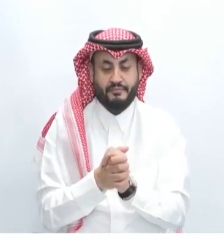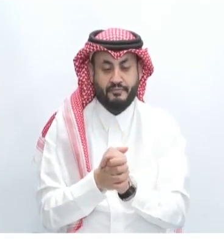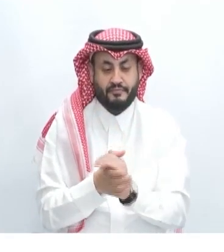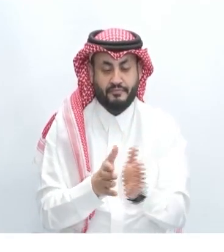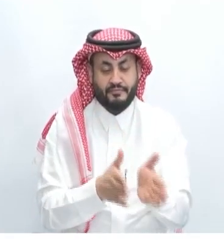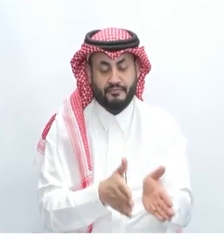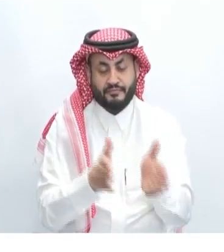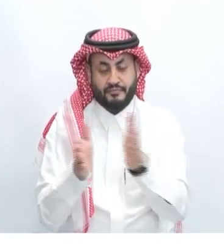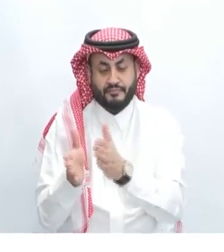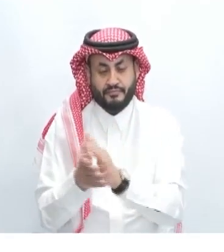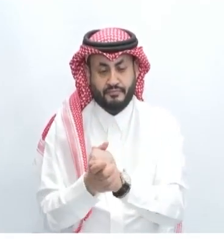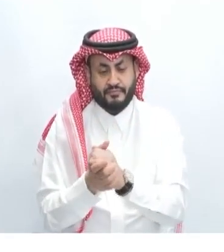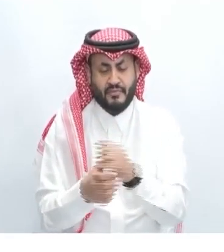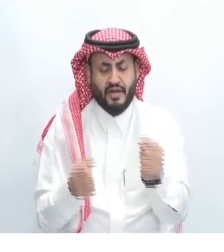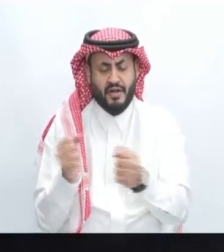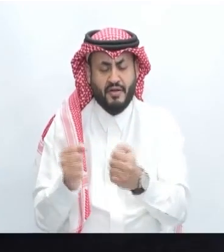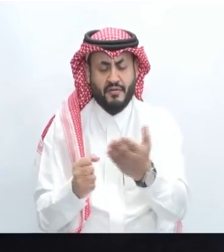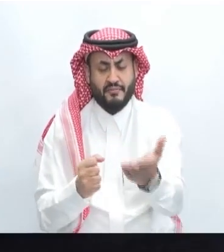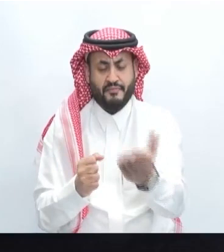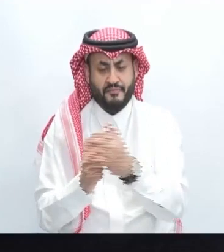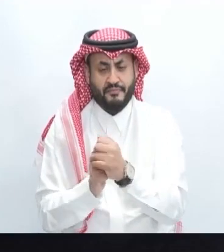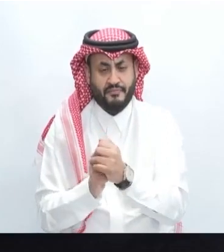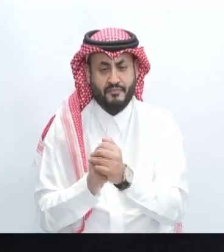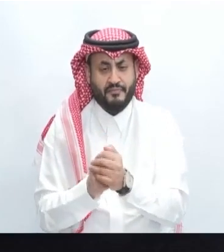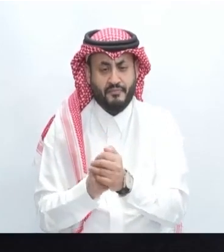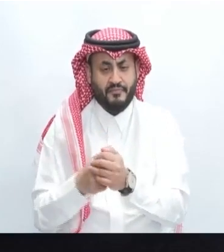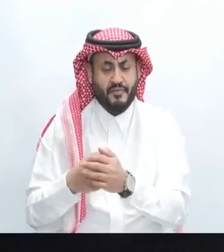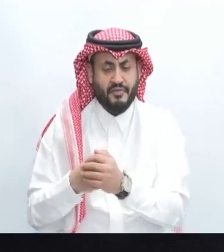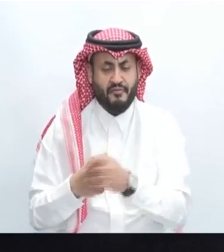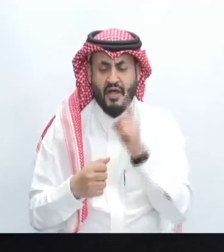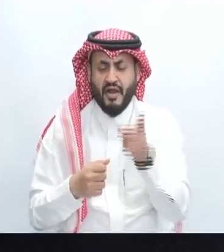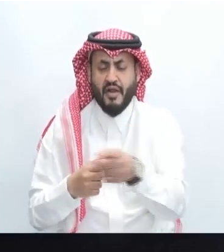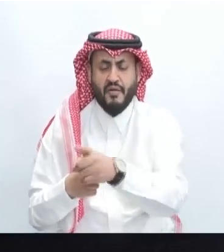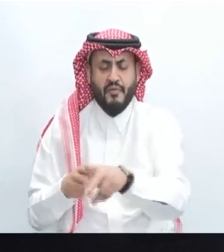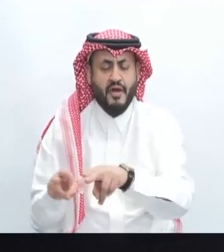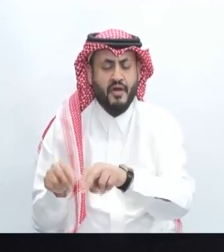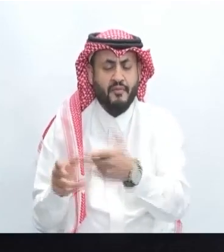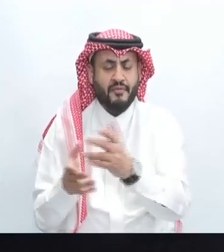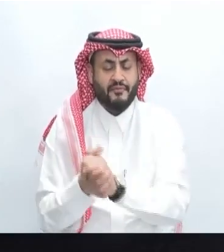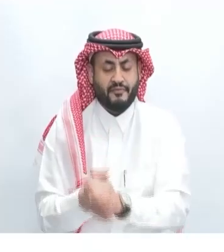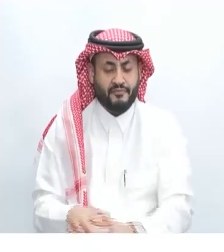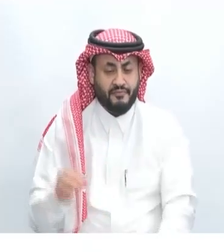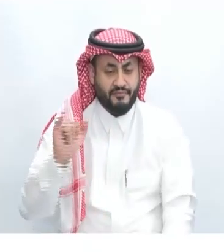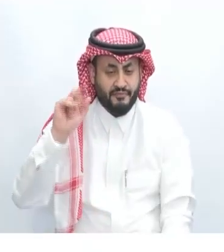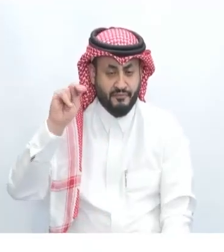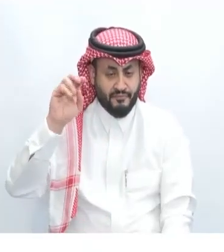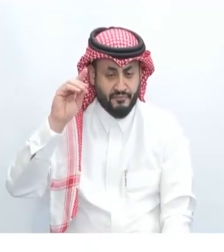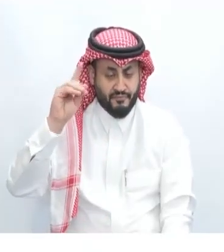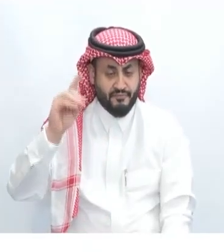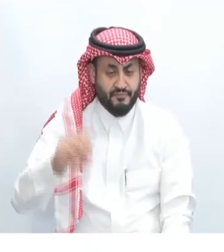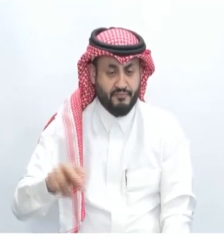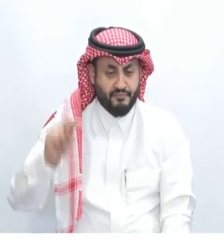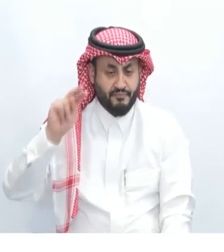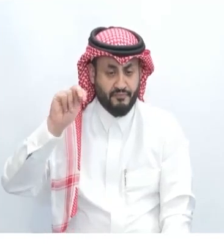And also, we did play a game that is called Find the Animal, where what we did in this game is to listen to